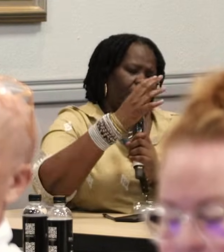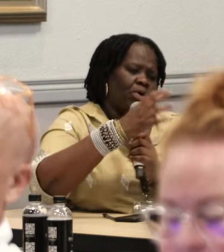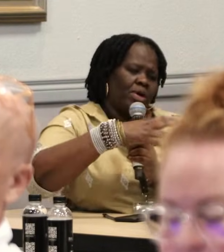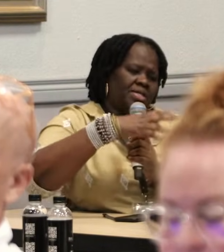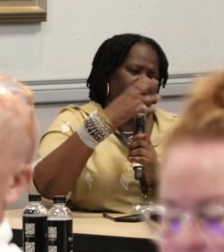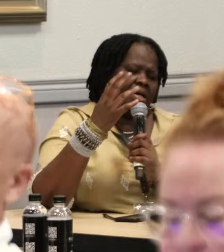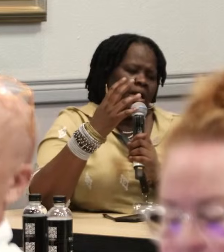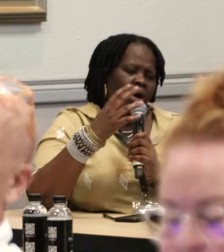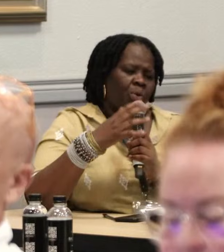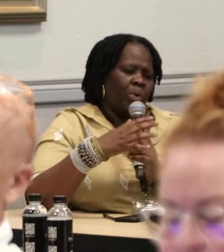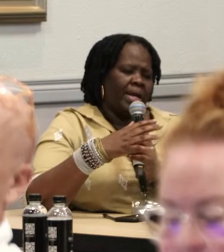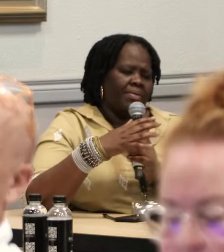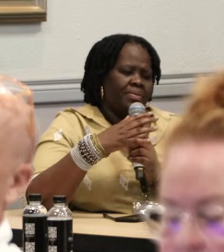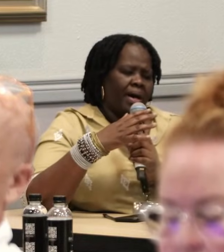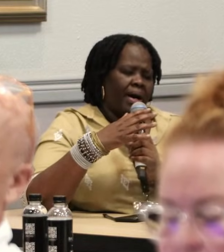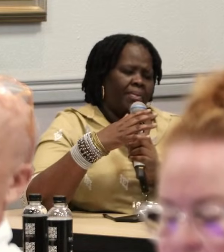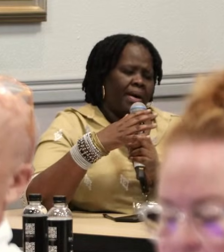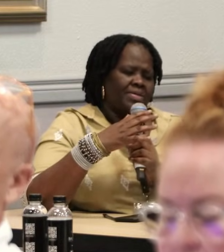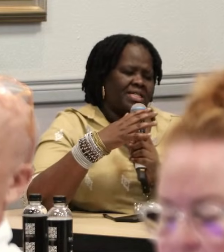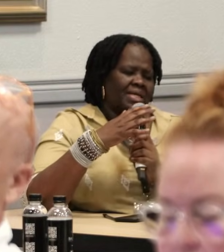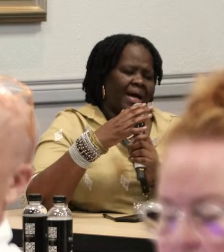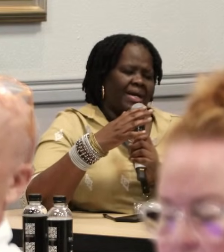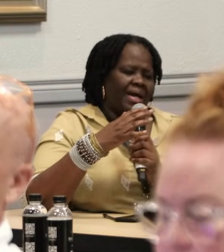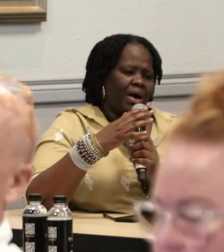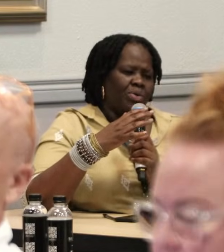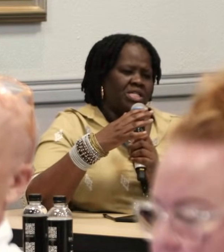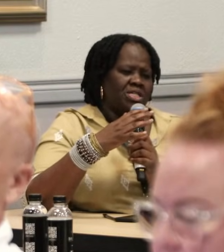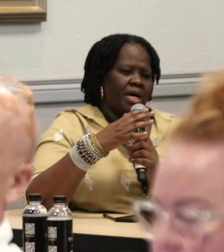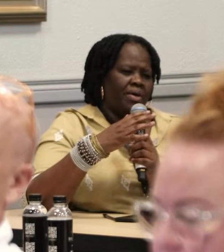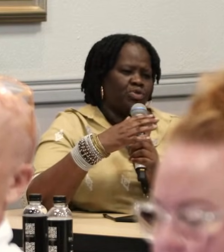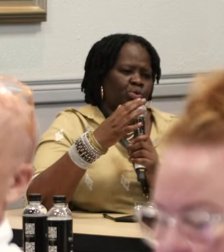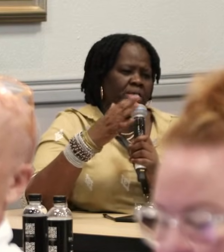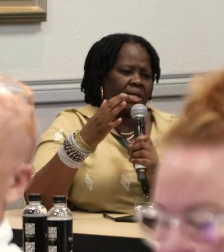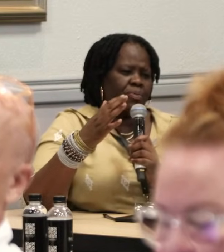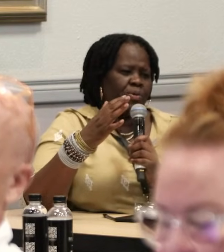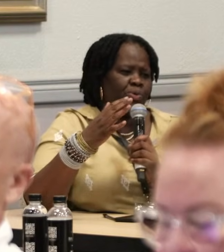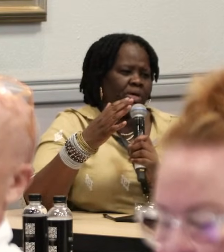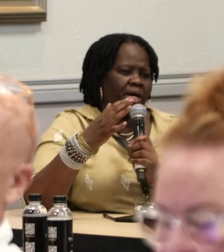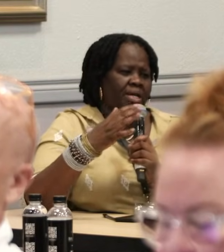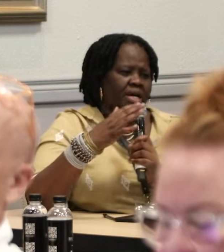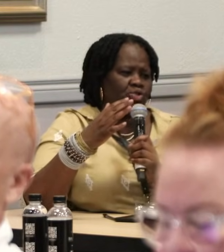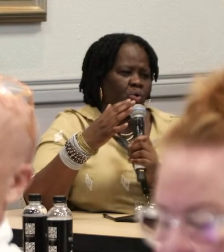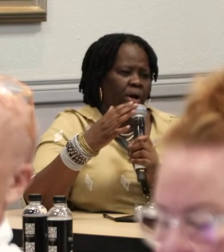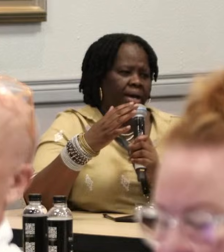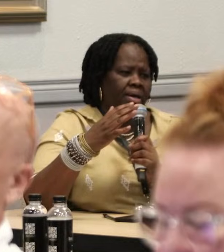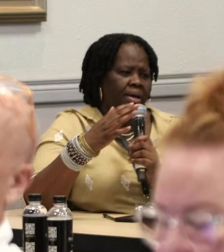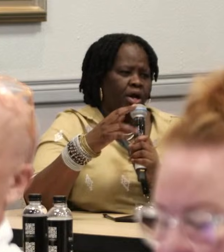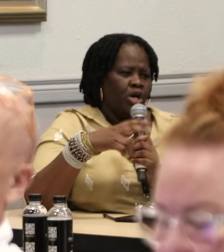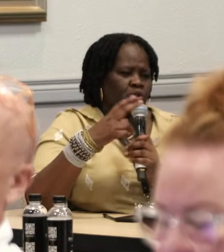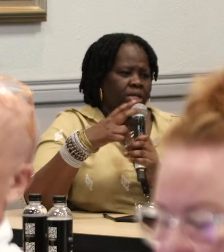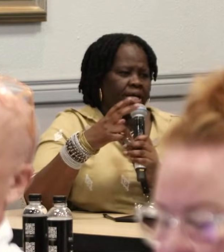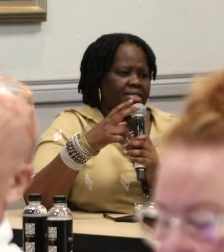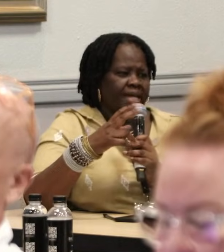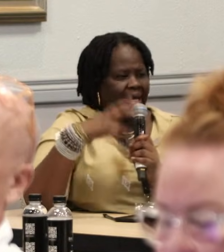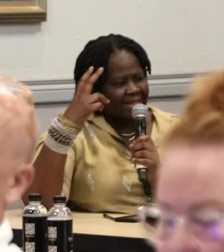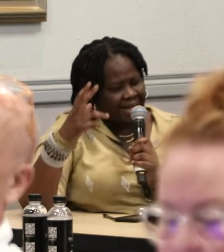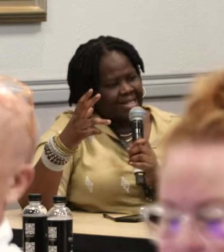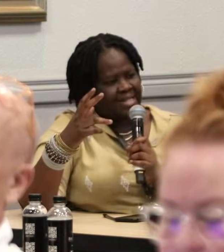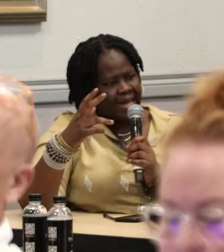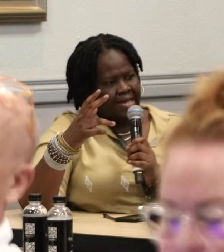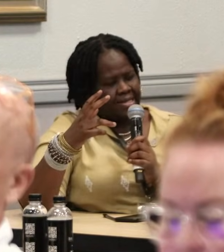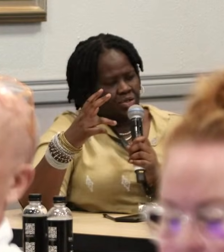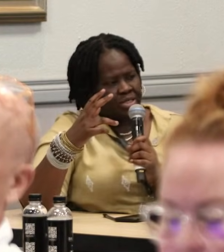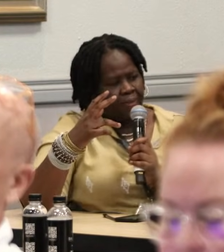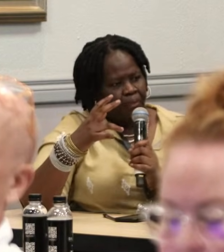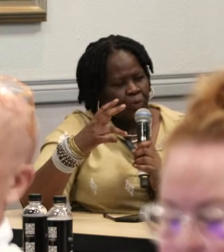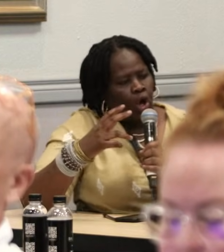I always say when I'm struggling, I wish 2-3 people can hear Tsonga here so that they can